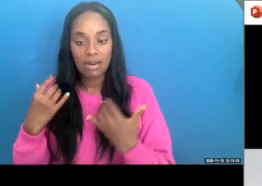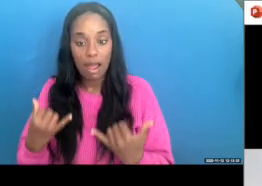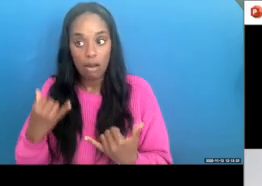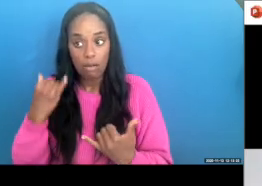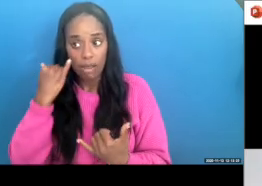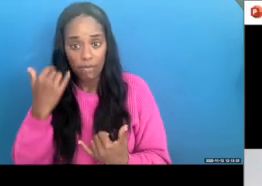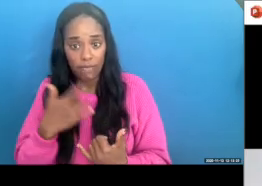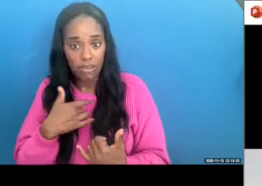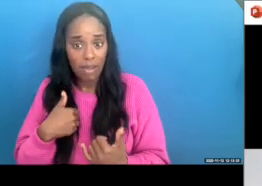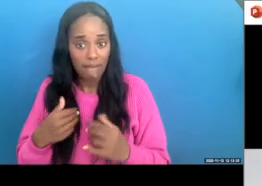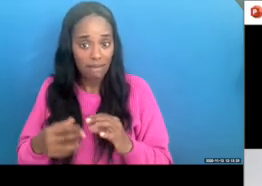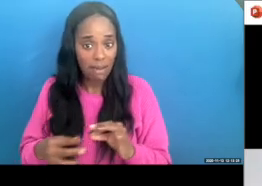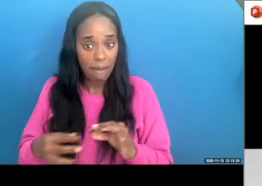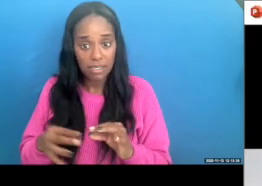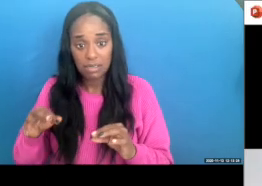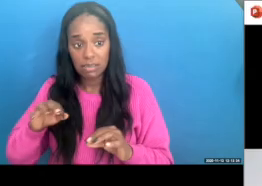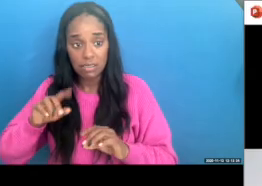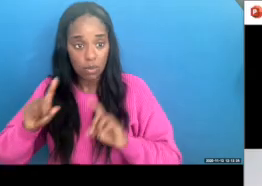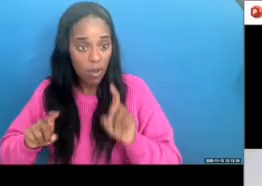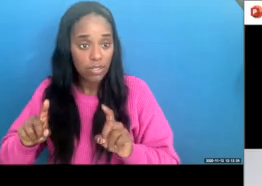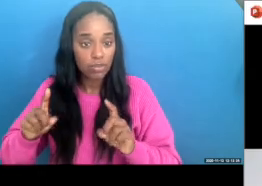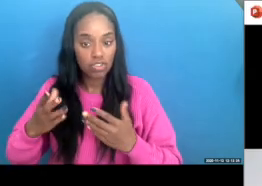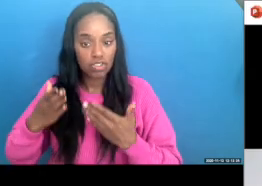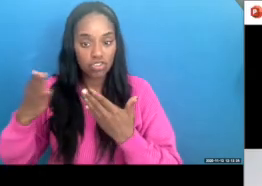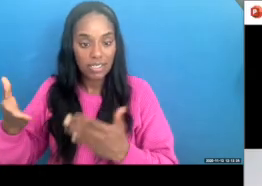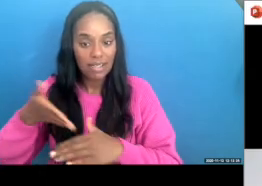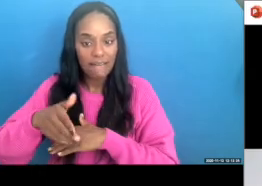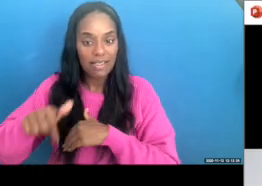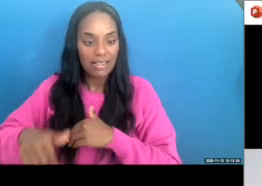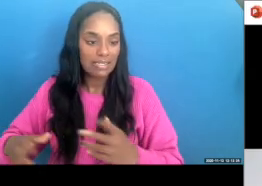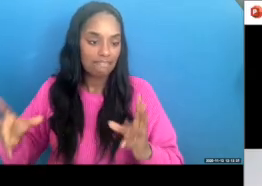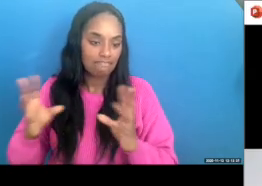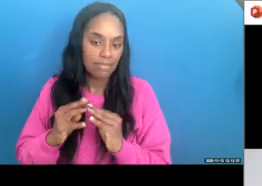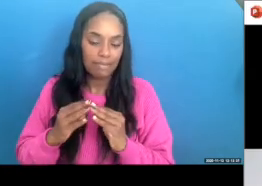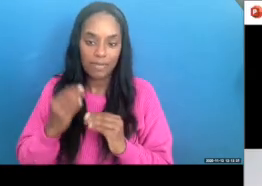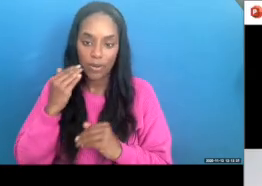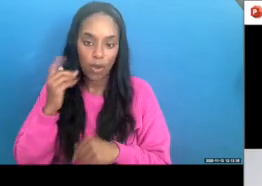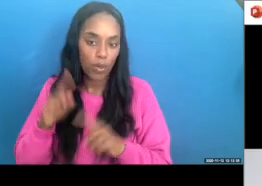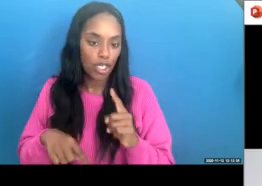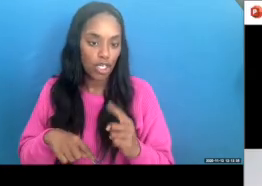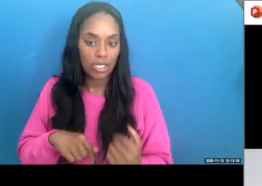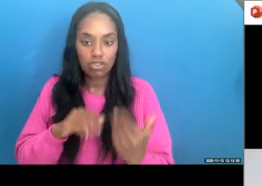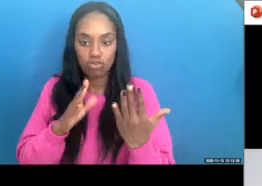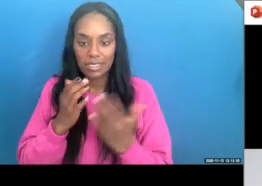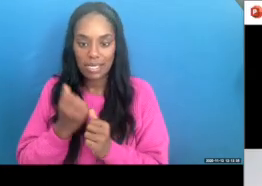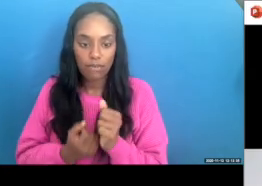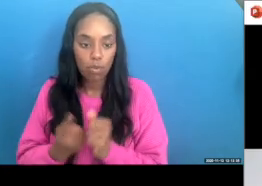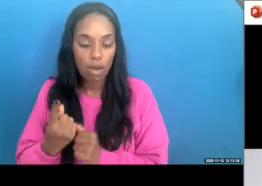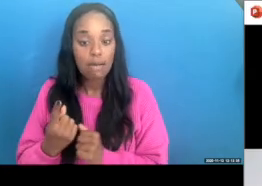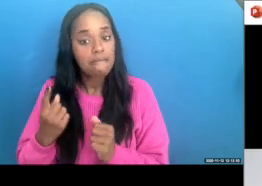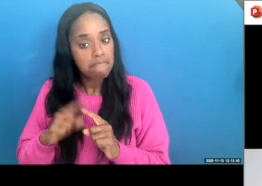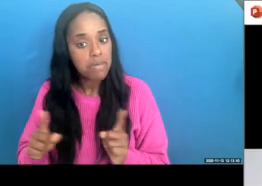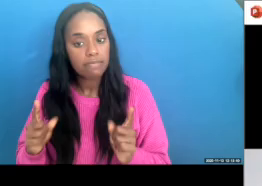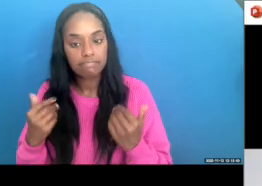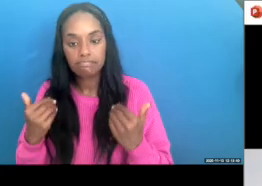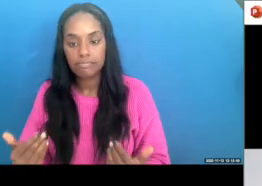guideline updates to our board for the Carl Moyer program. But in the meantime, if you think you have